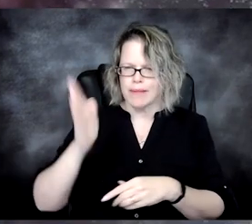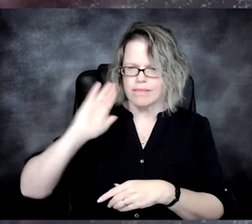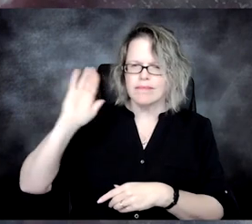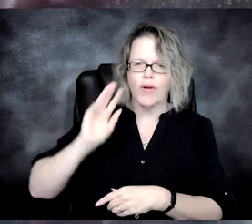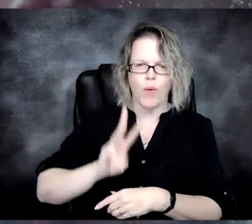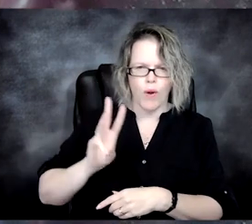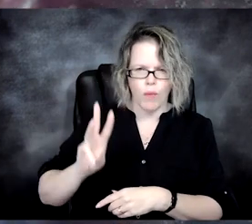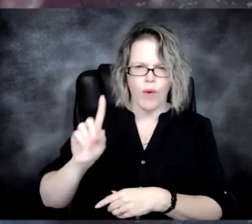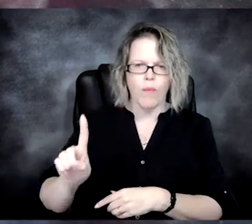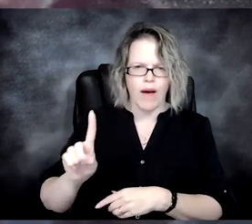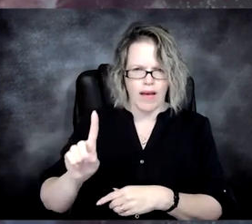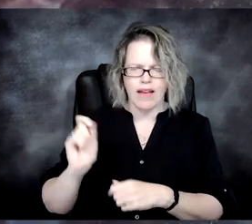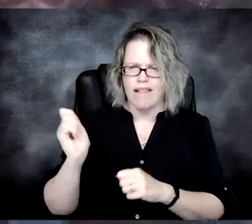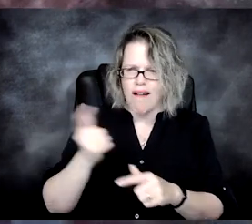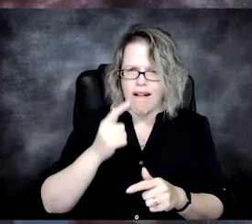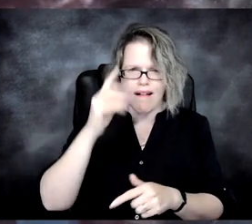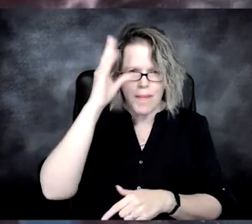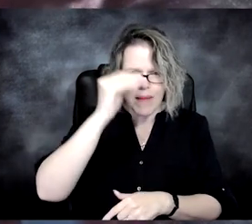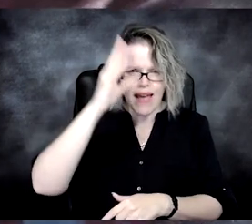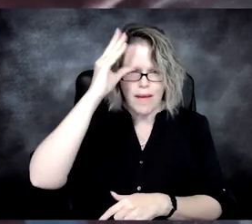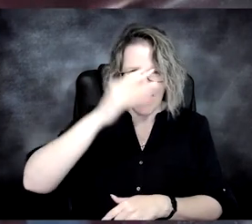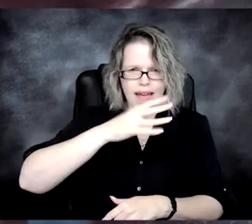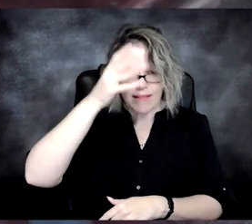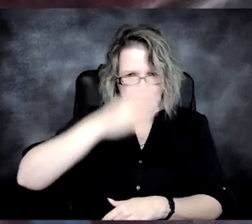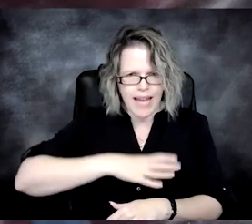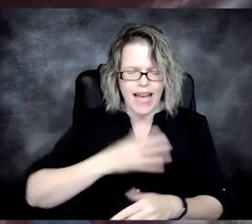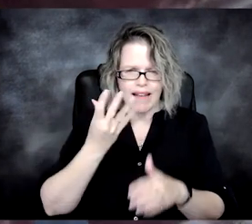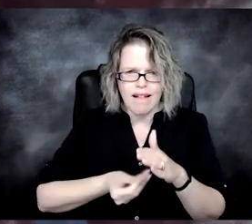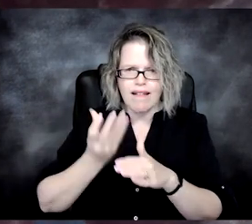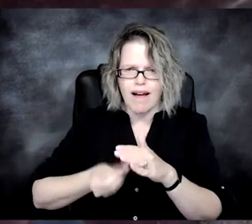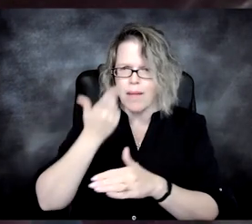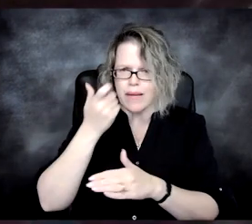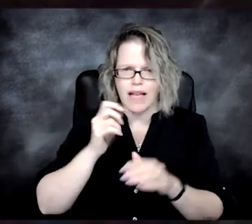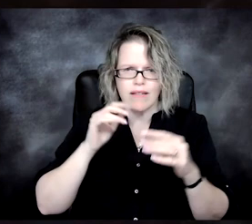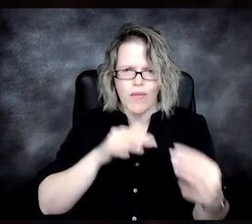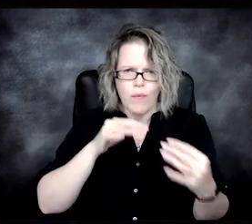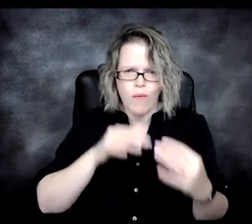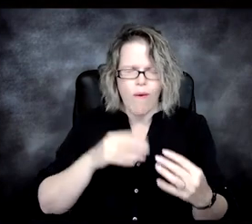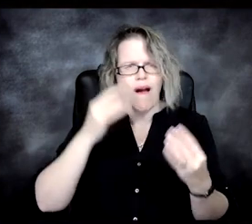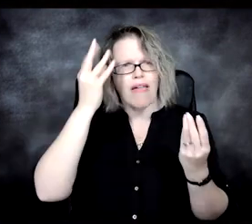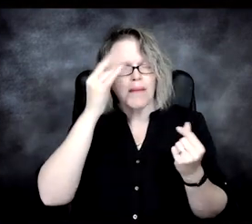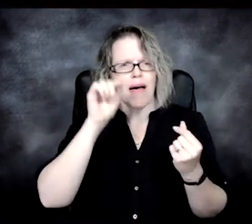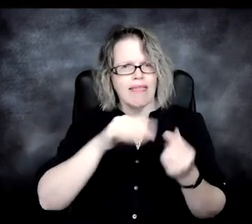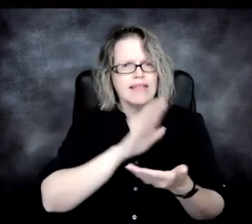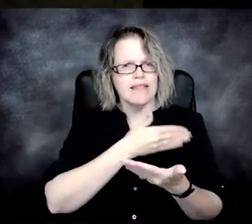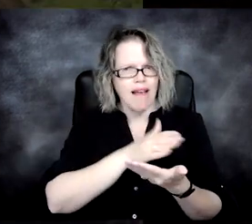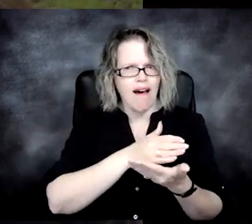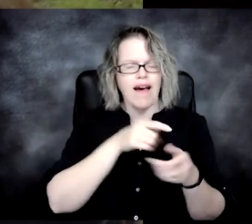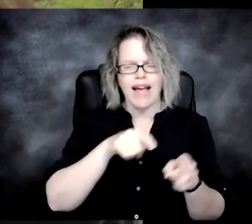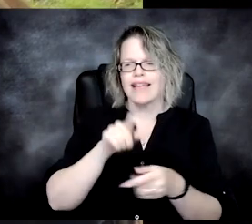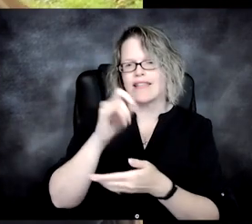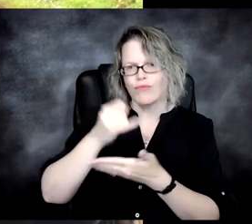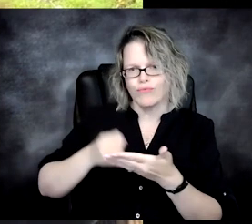their son to war in Eastern Europe. So it was one of my biggest inspirations, and I kept thinking about this song as I drew the track to Ukraine. It's